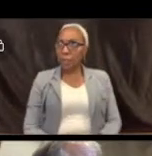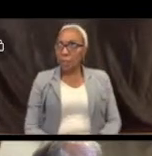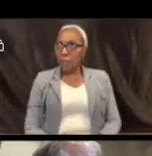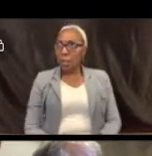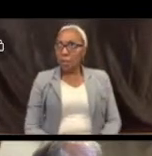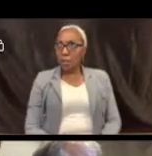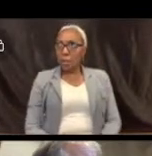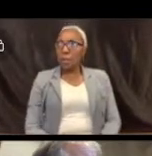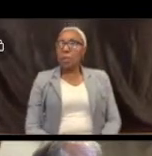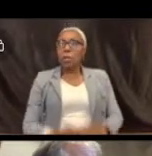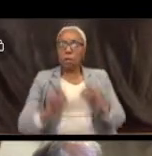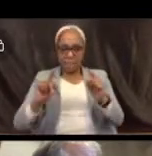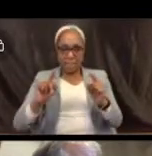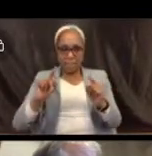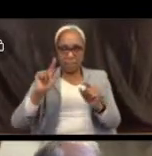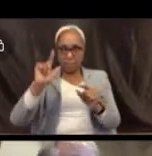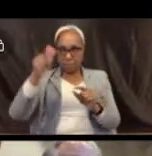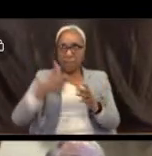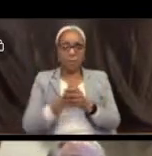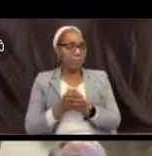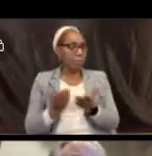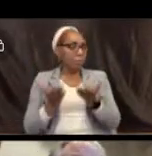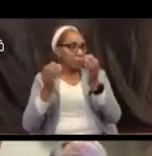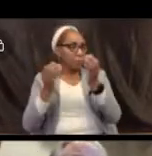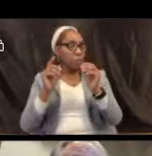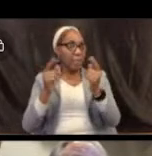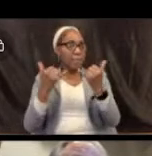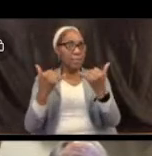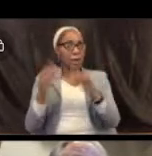Second. Moved and seconded. You ready for the roll call vote?